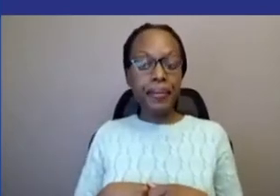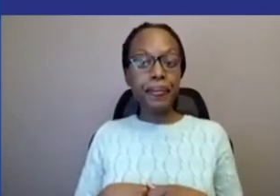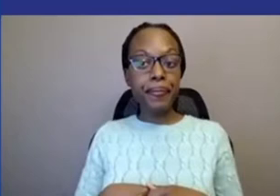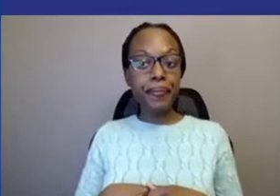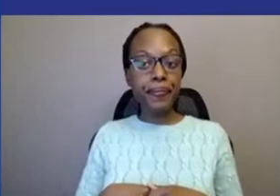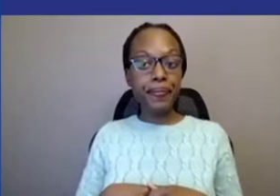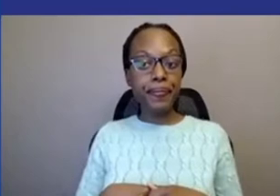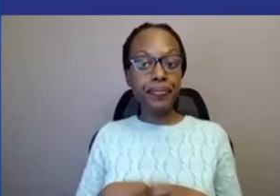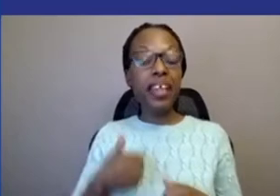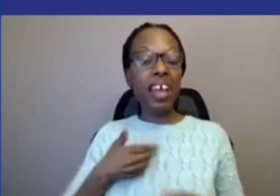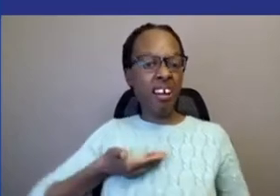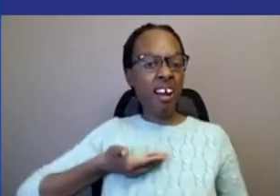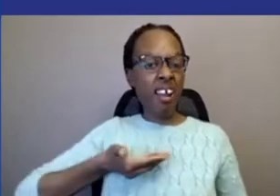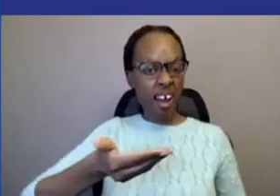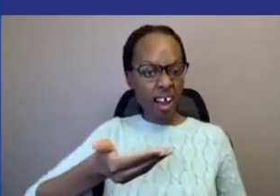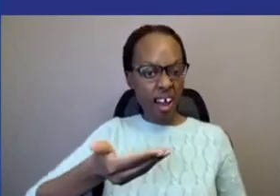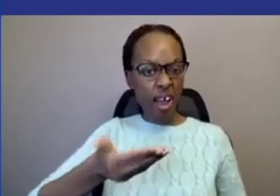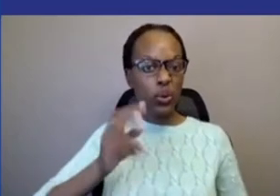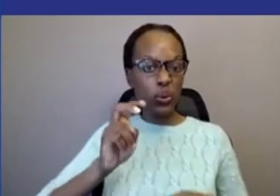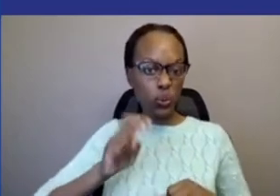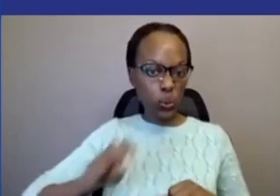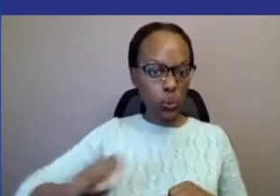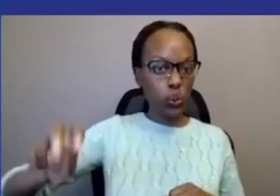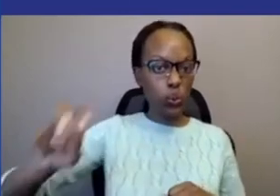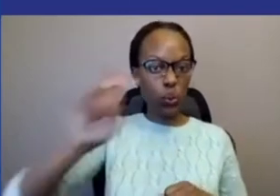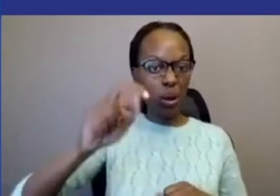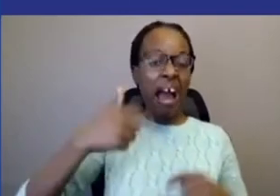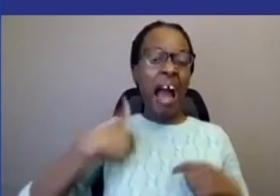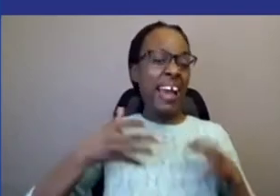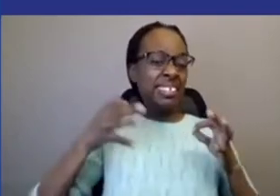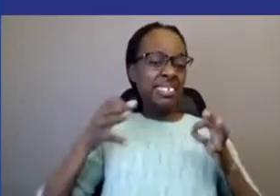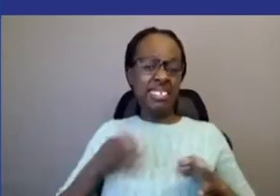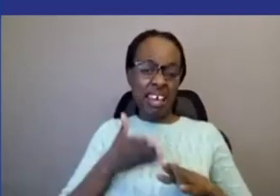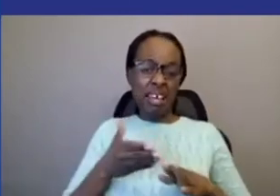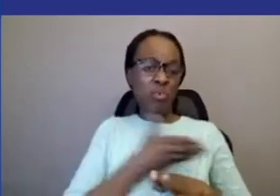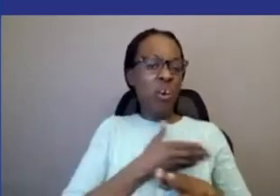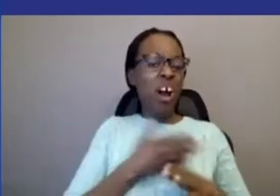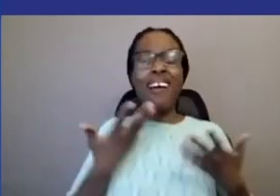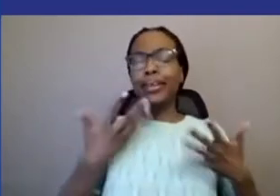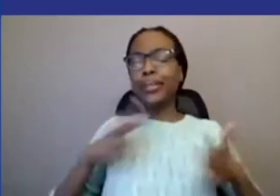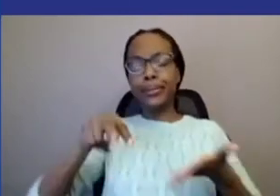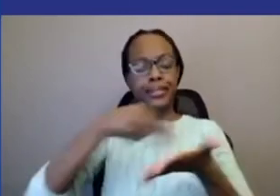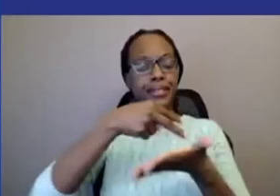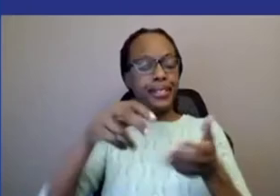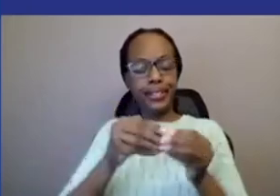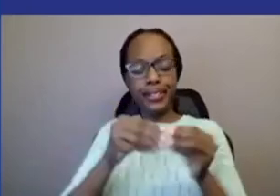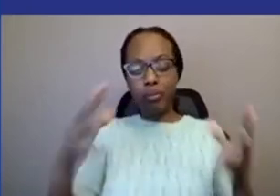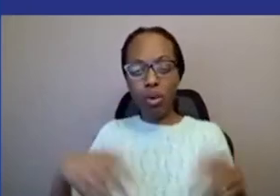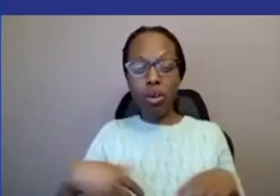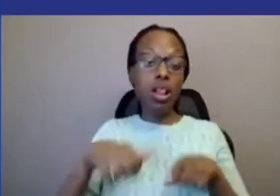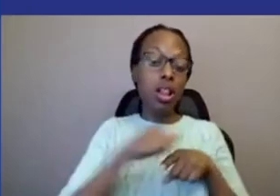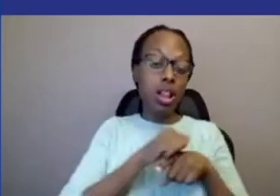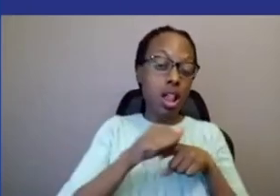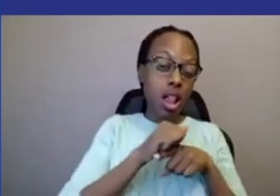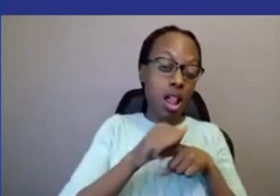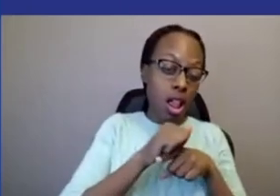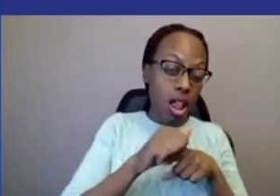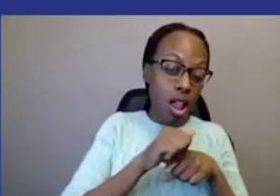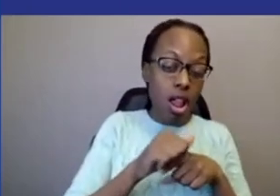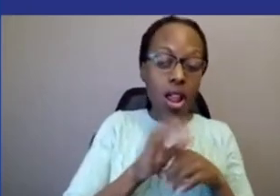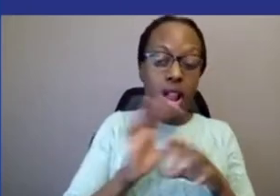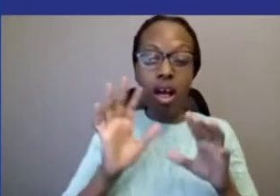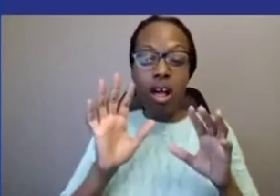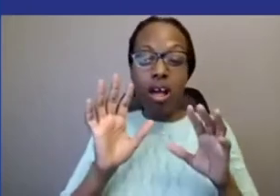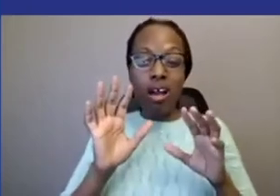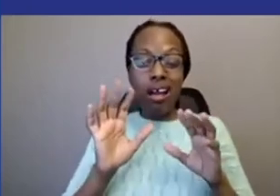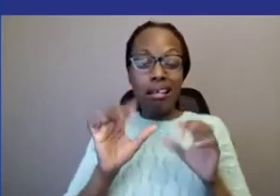a tour after I did not want to dance anymore. I kind of was done with all of the training and I just didn't know what I